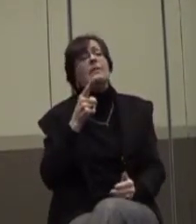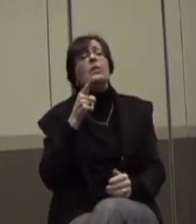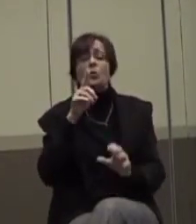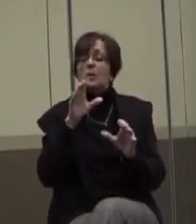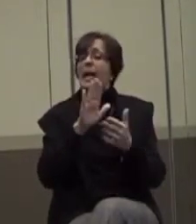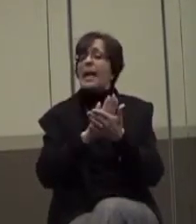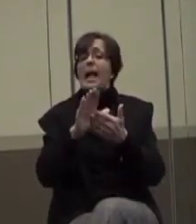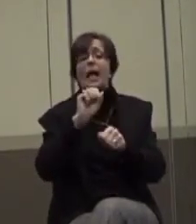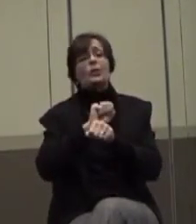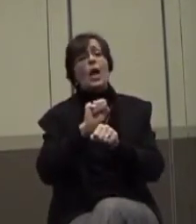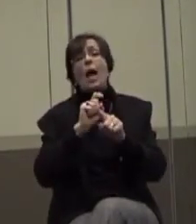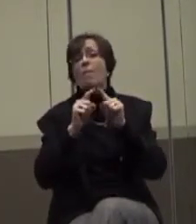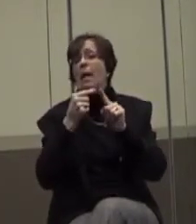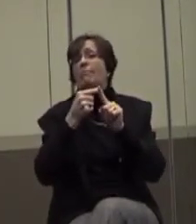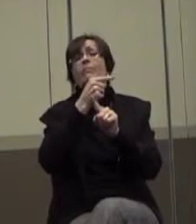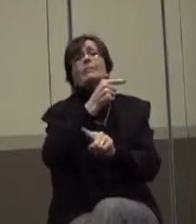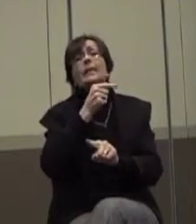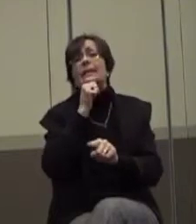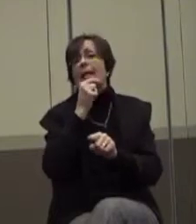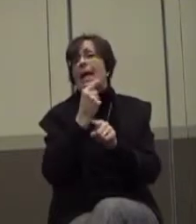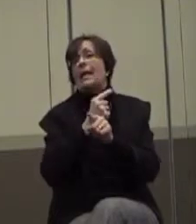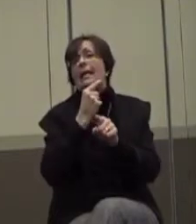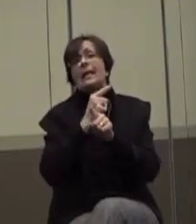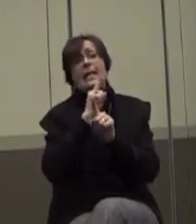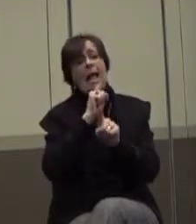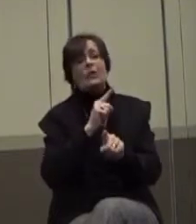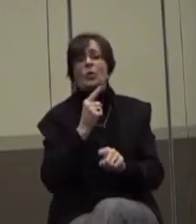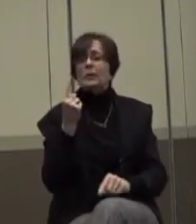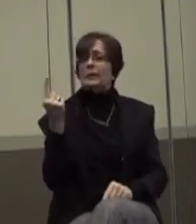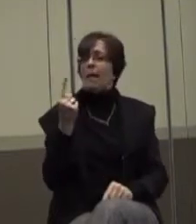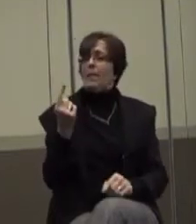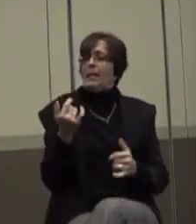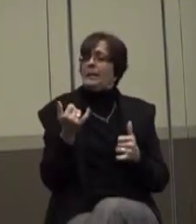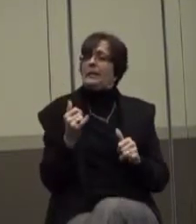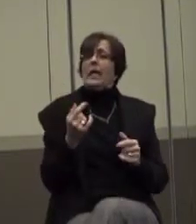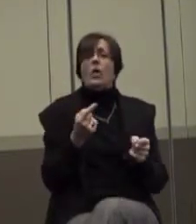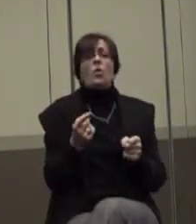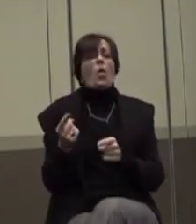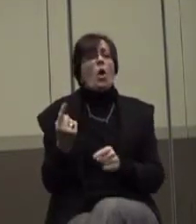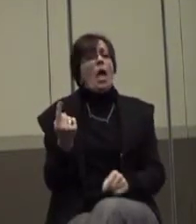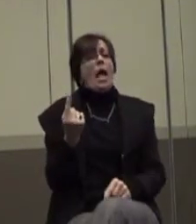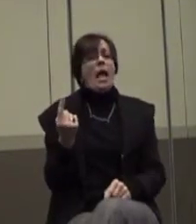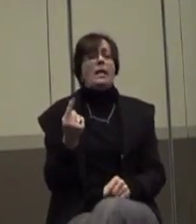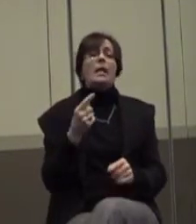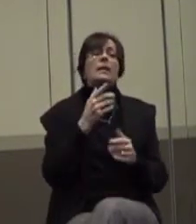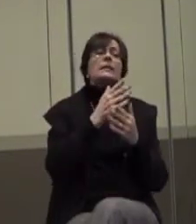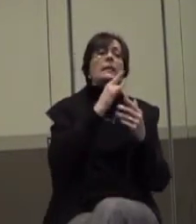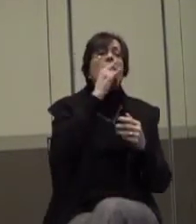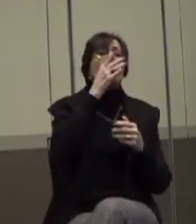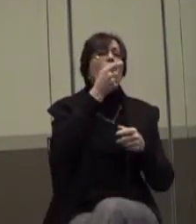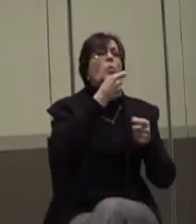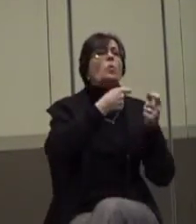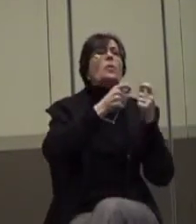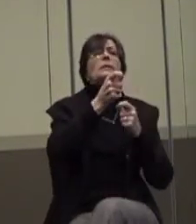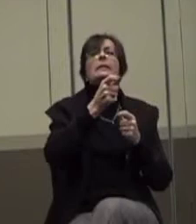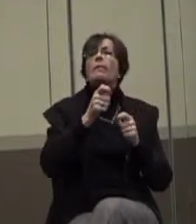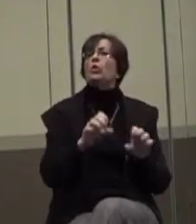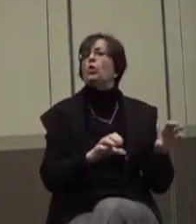did a nice job, but it still isn't the answer. Something's still going on. All right. We'll see some kids who will substitute new